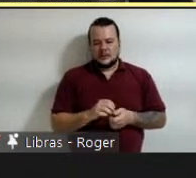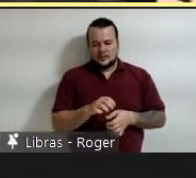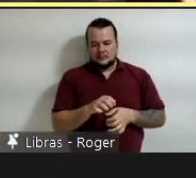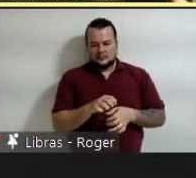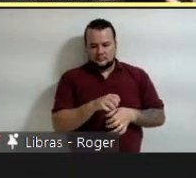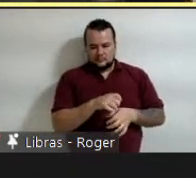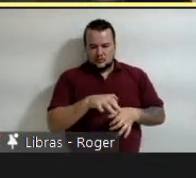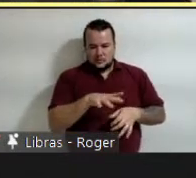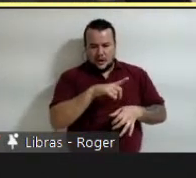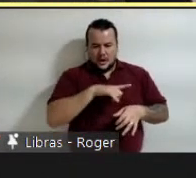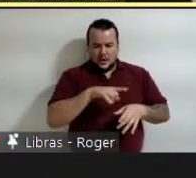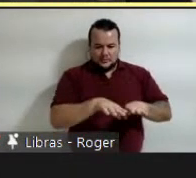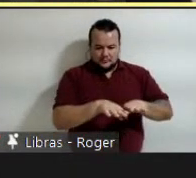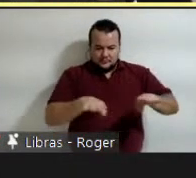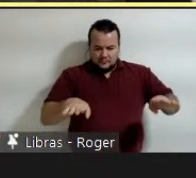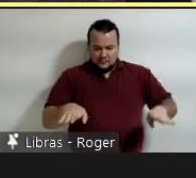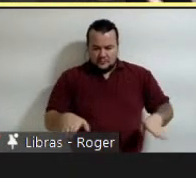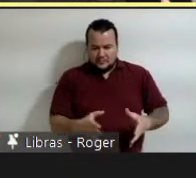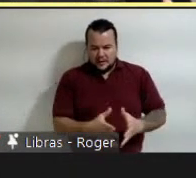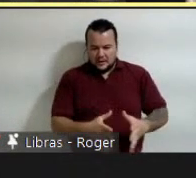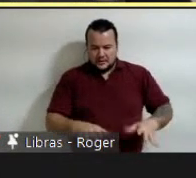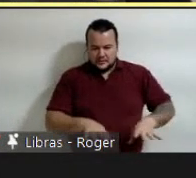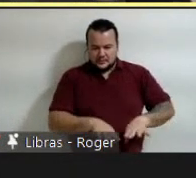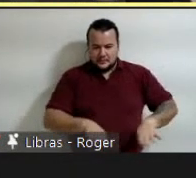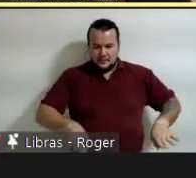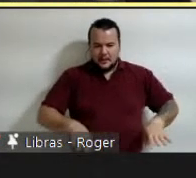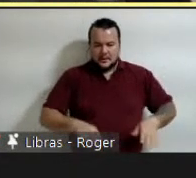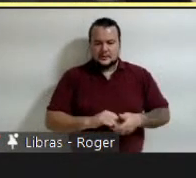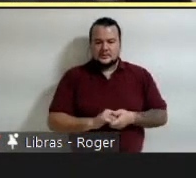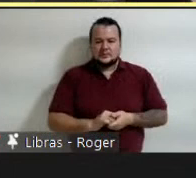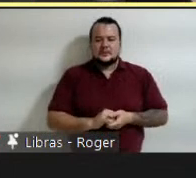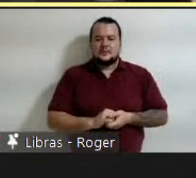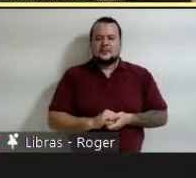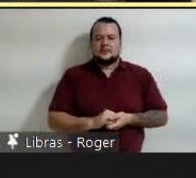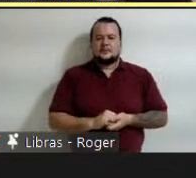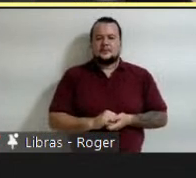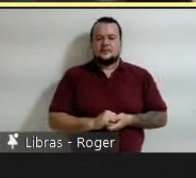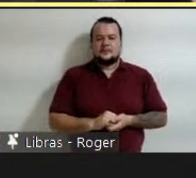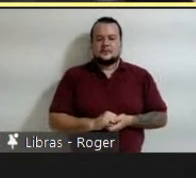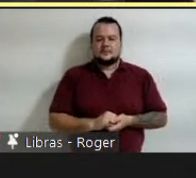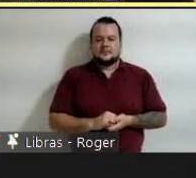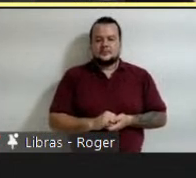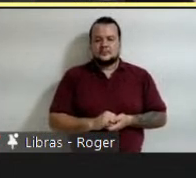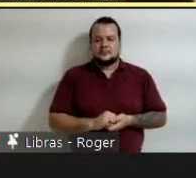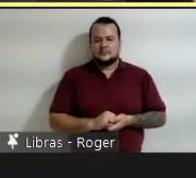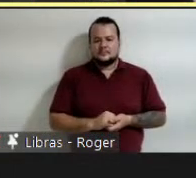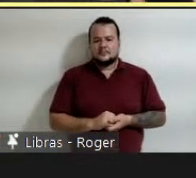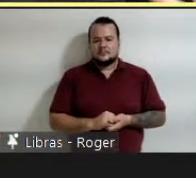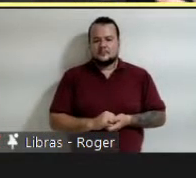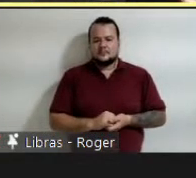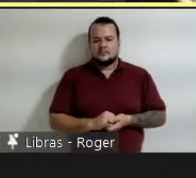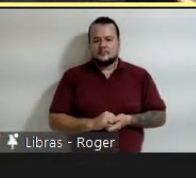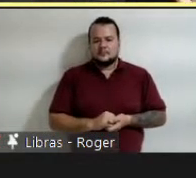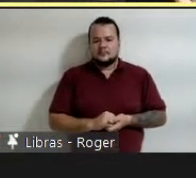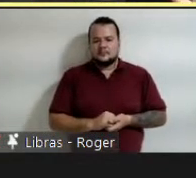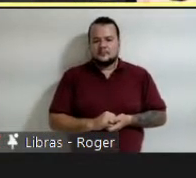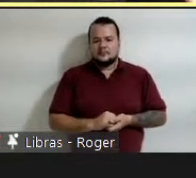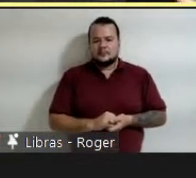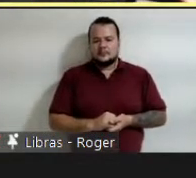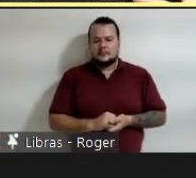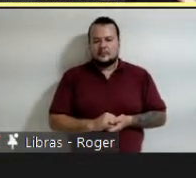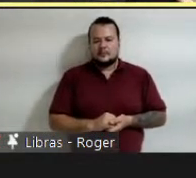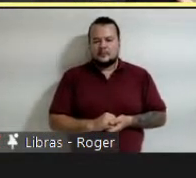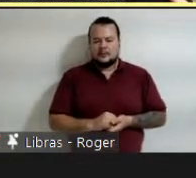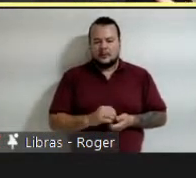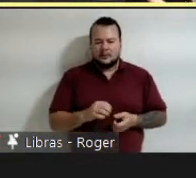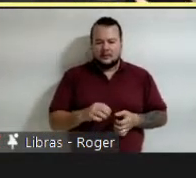Police. Wachthuis is a guarding house, which means the headquarters of the police. Very securitized above,